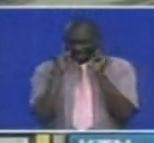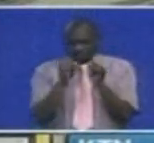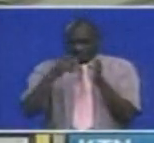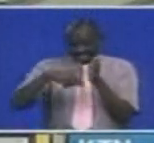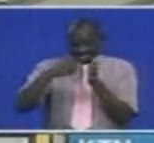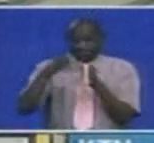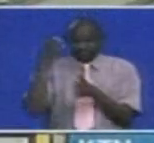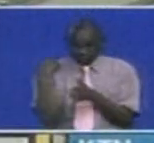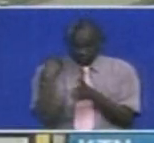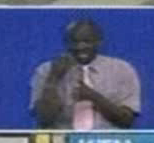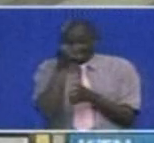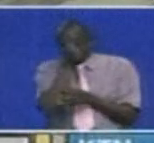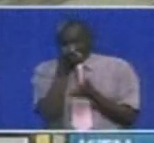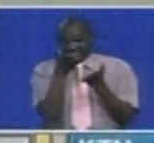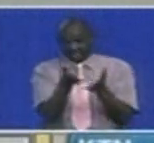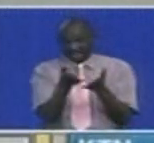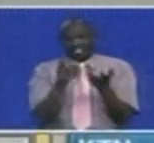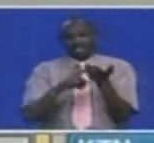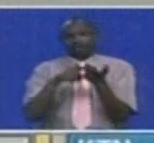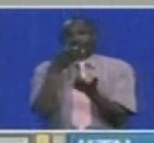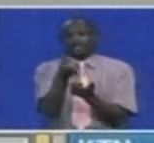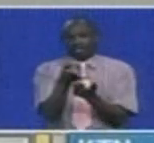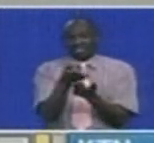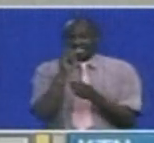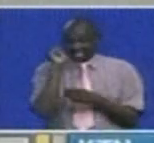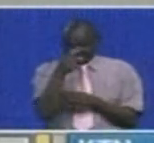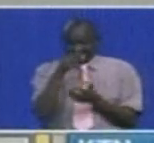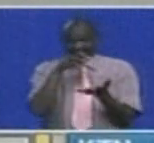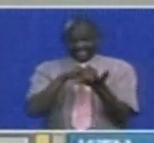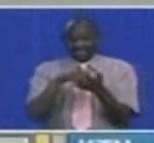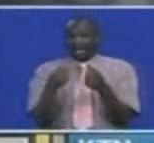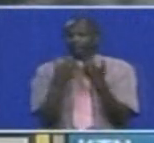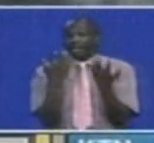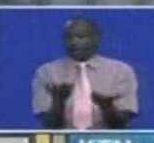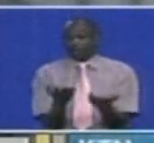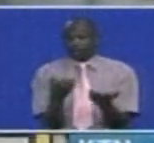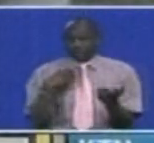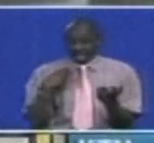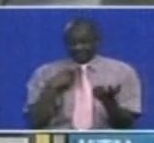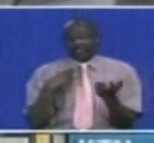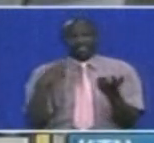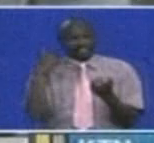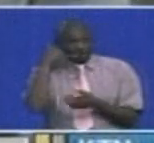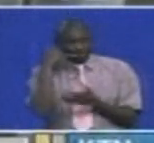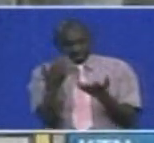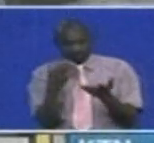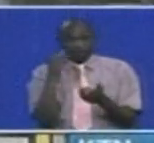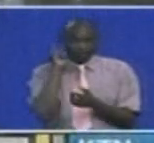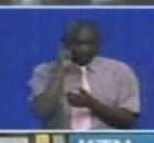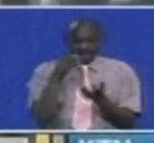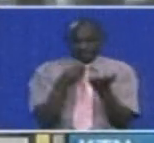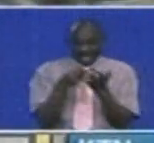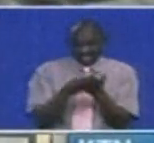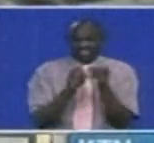that were previously ignored in the calculations. For Kenya's case, this could be sectors like telecommunication, mobile money,